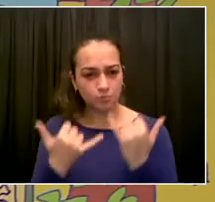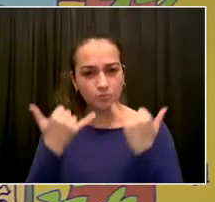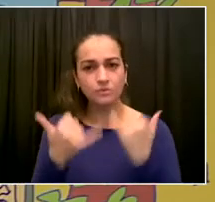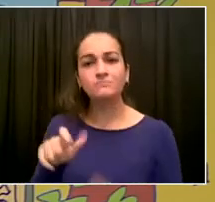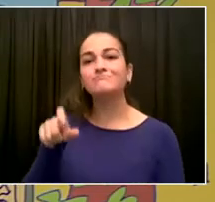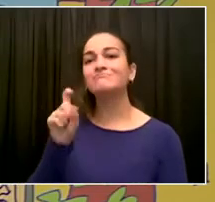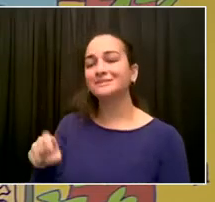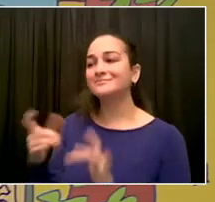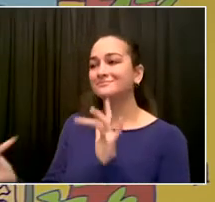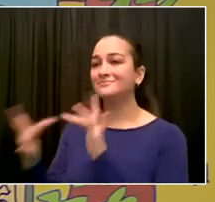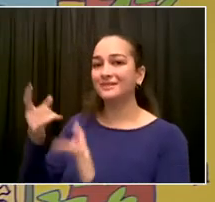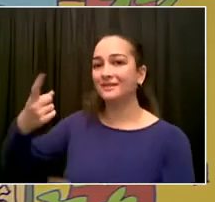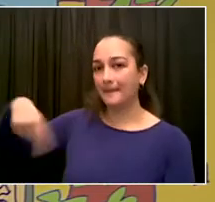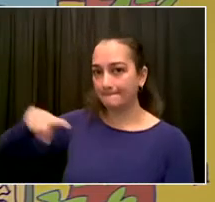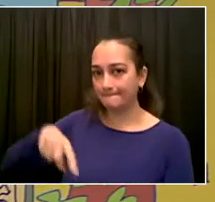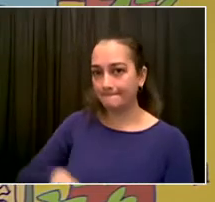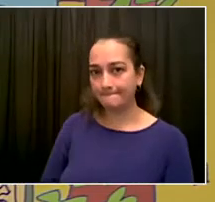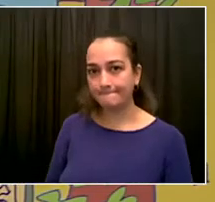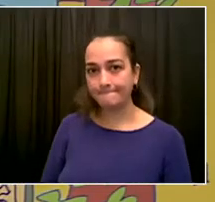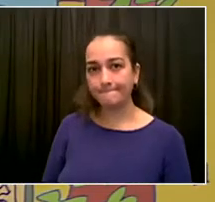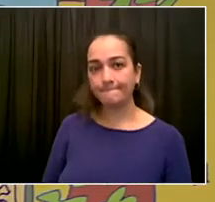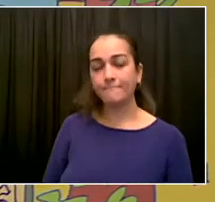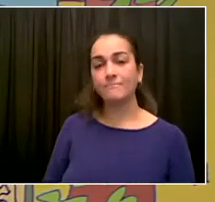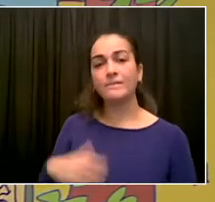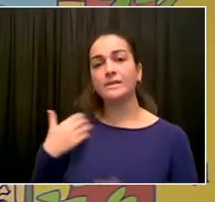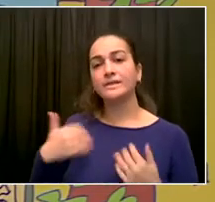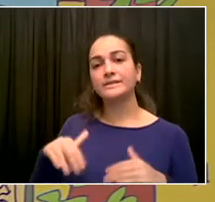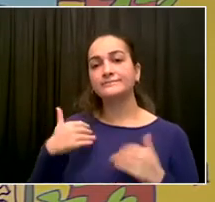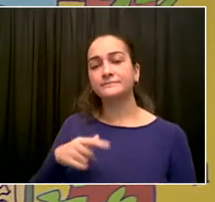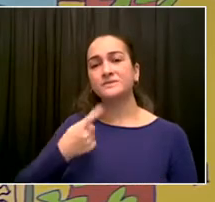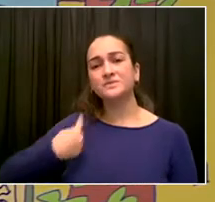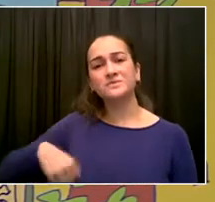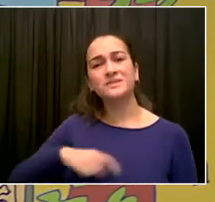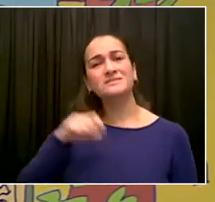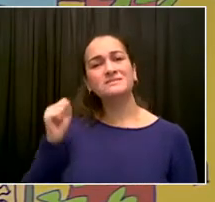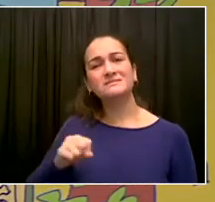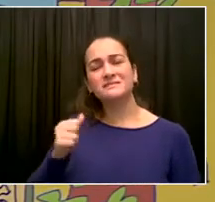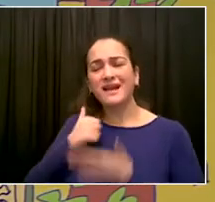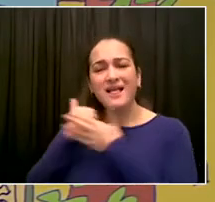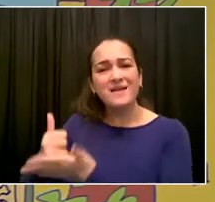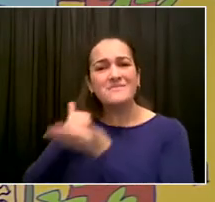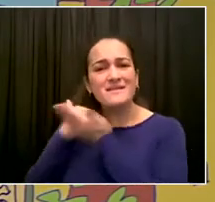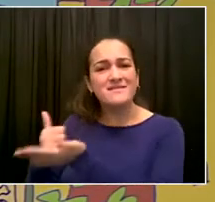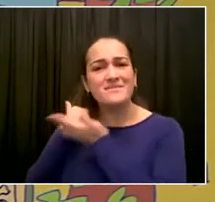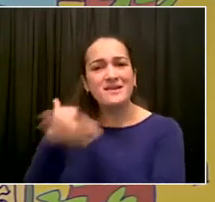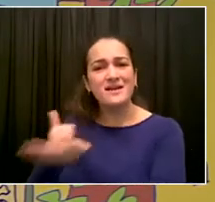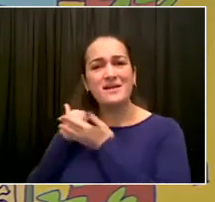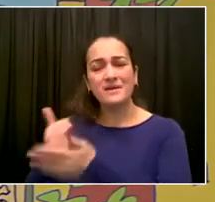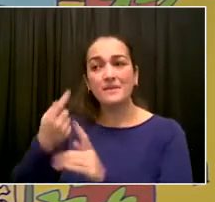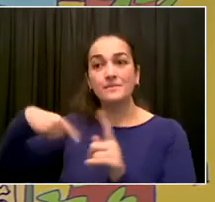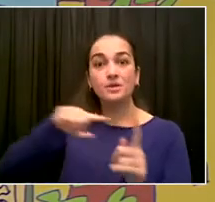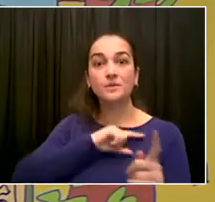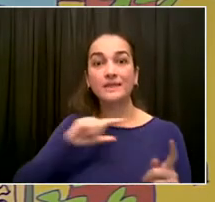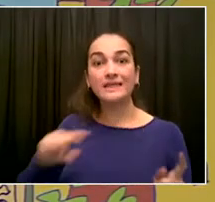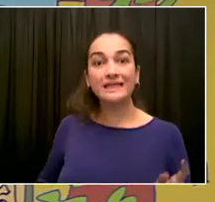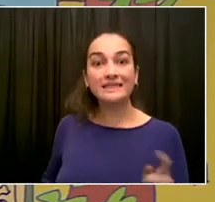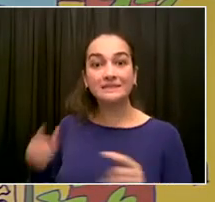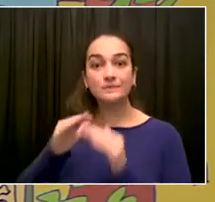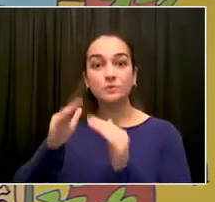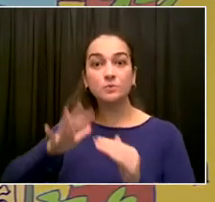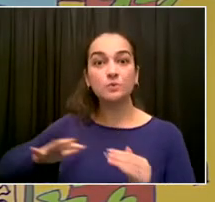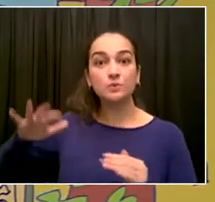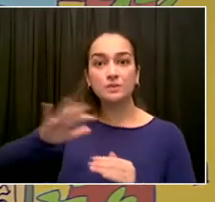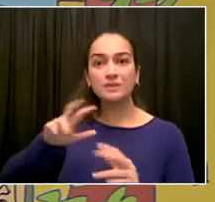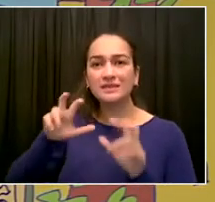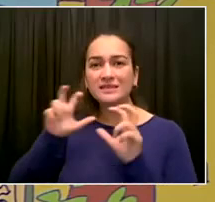community. We've put $2 billion into parts of Queens that were really flood prone, and a lot of them actually, in this